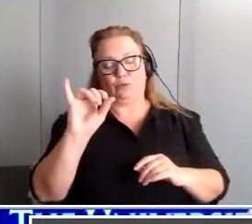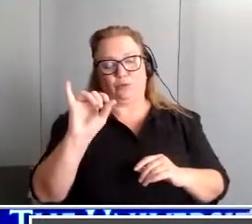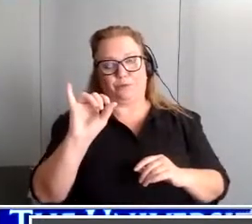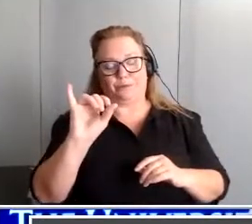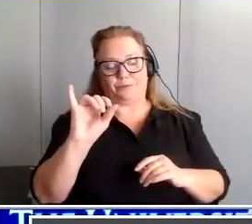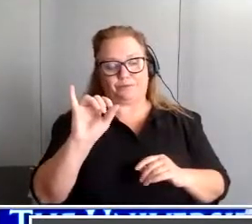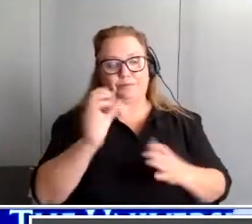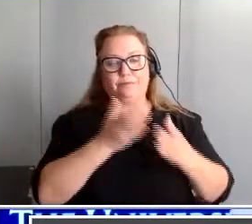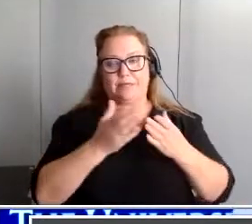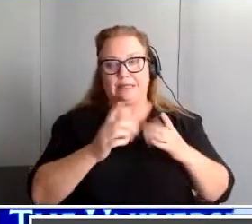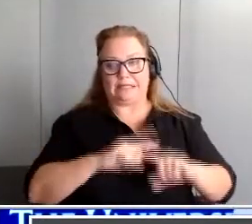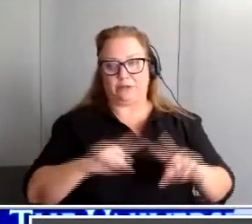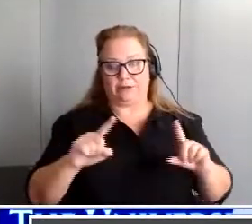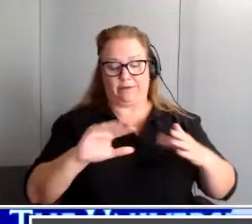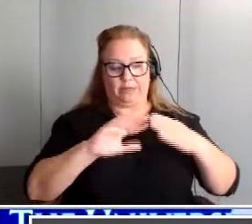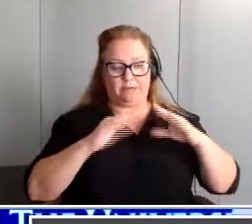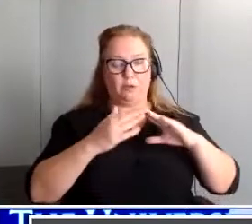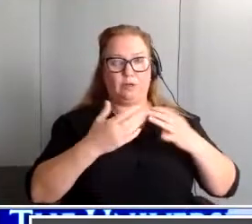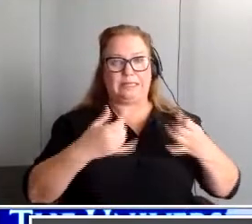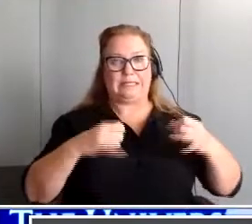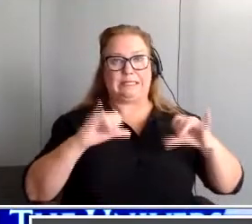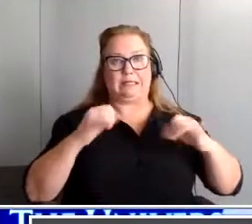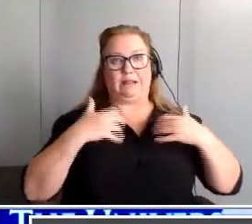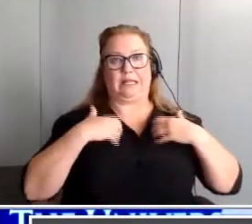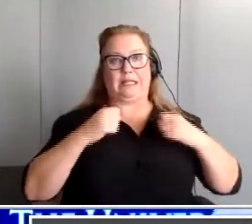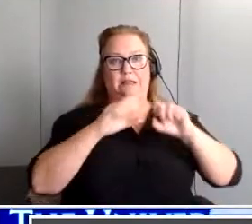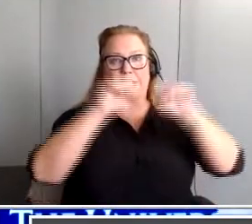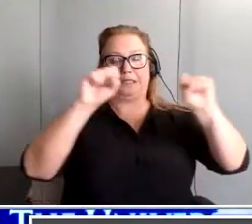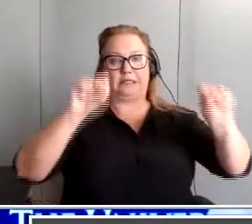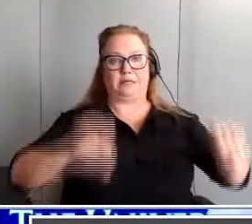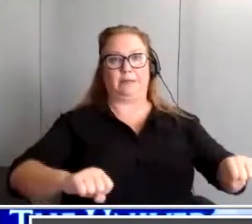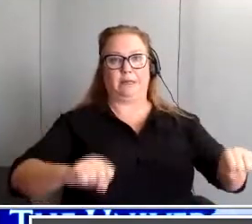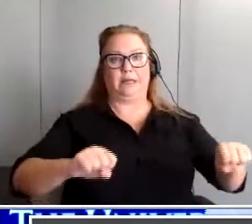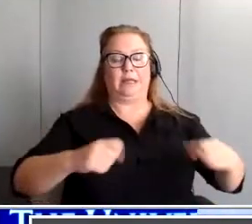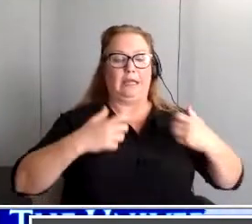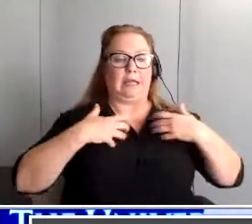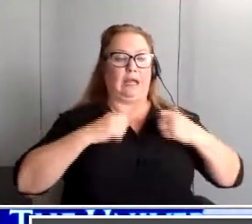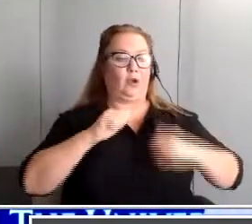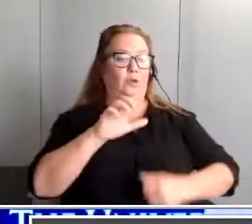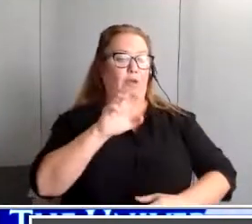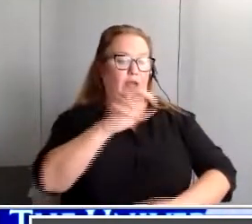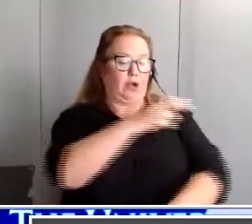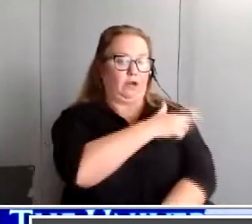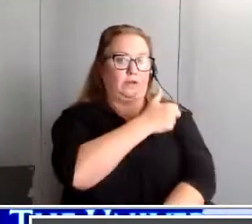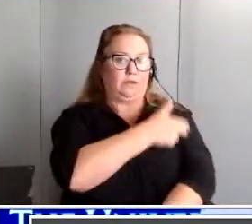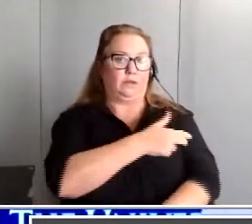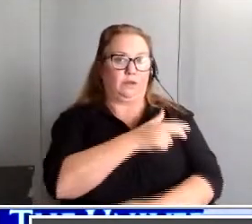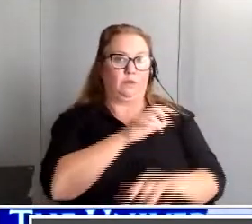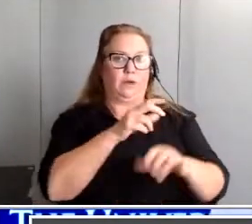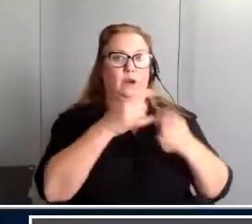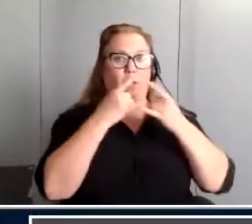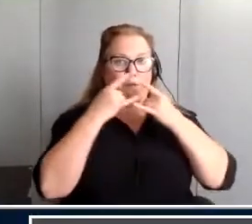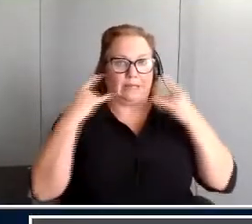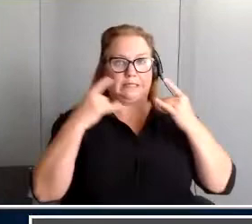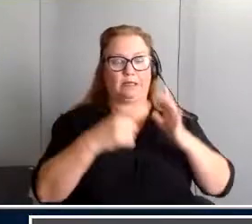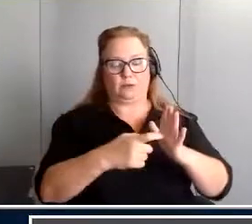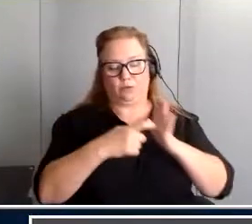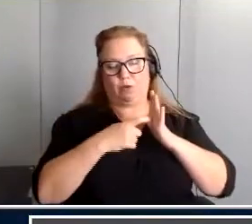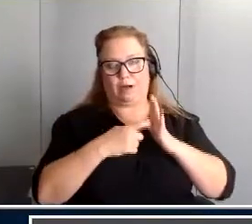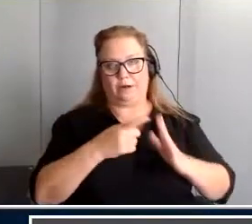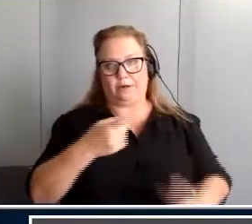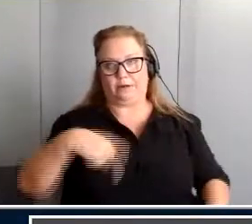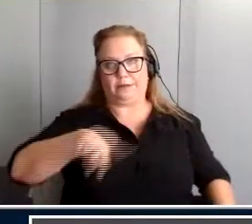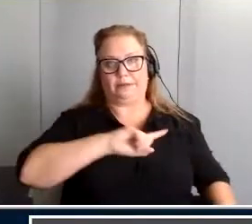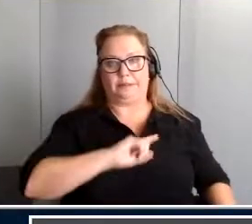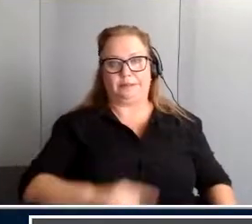are different in the community, still in the health system and in healthcare facilities, we are still using a universal masking though. All right,